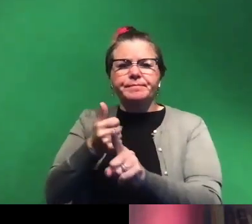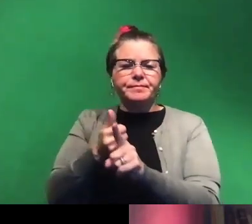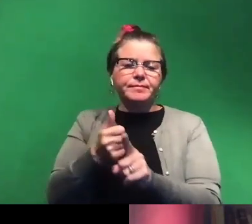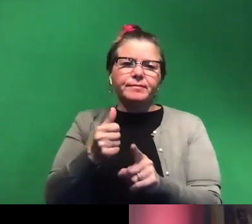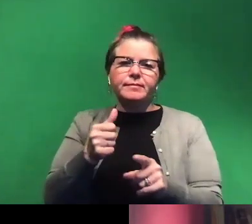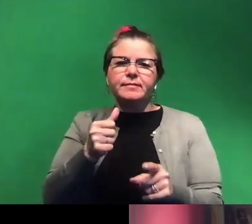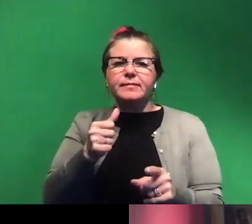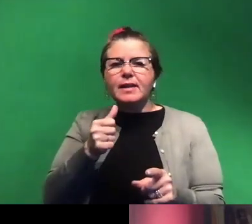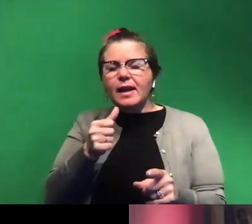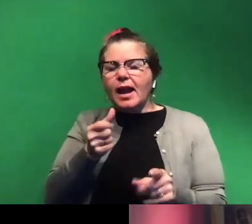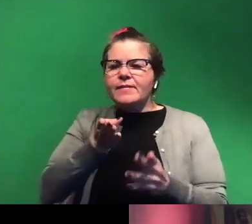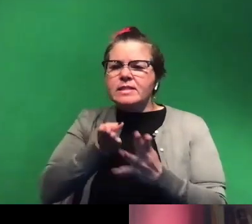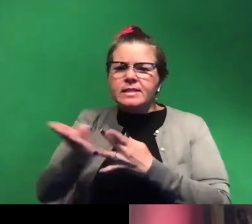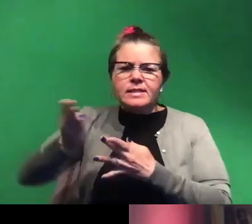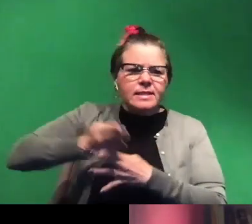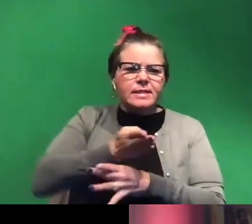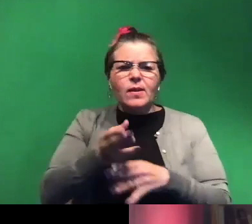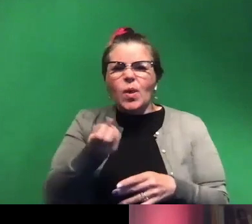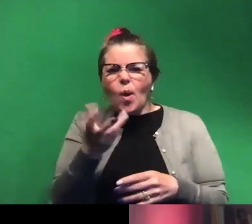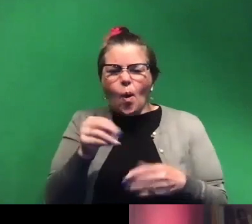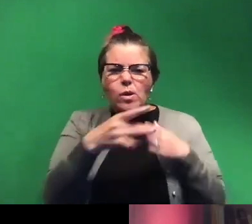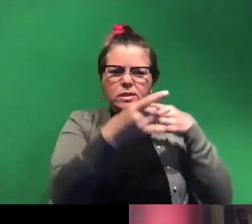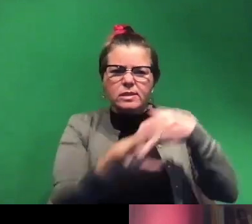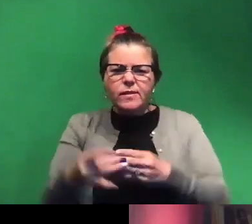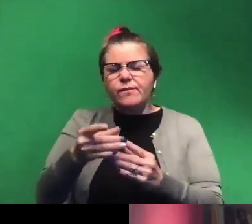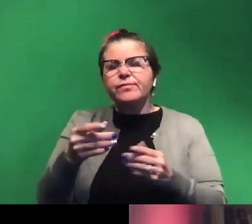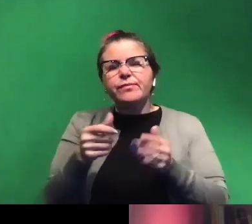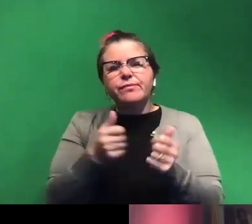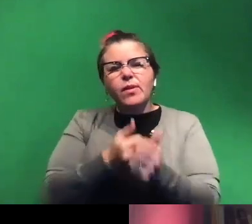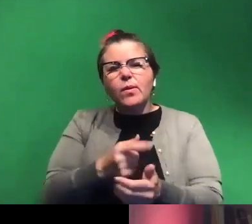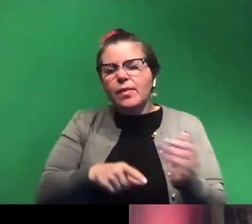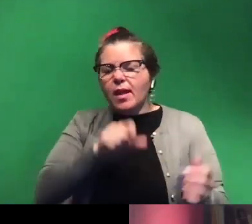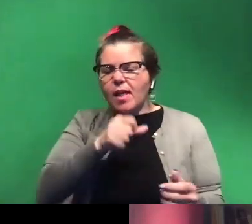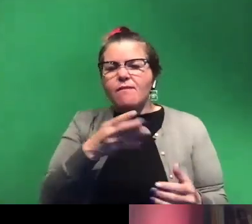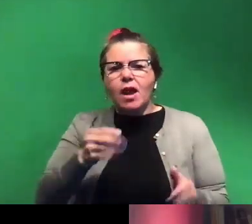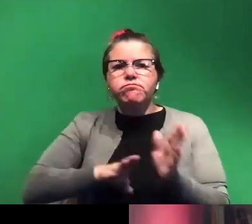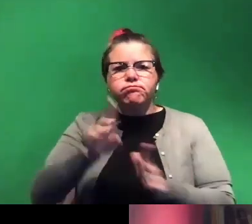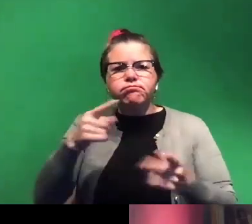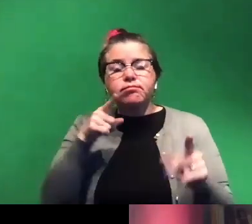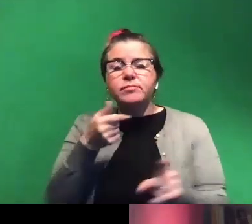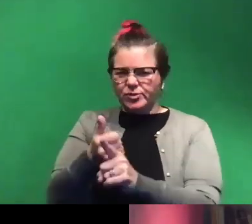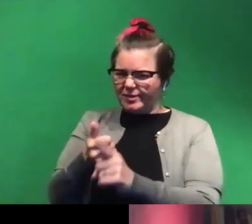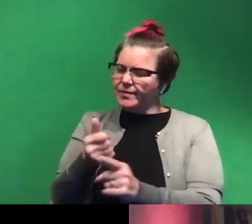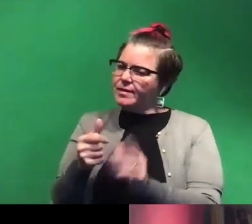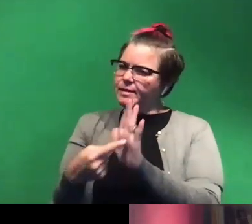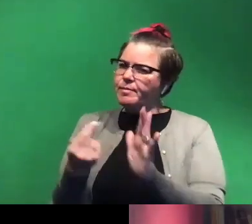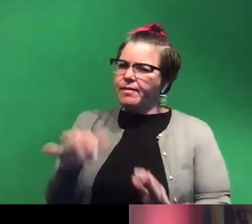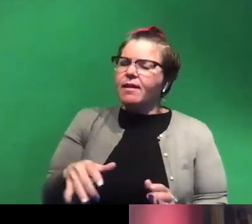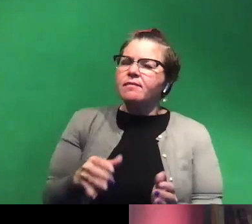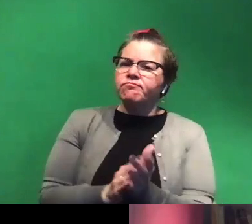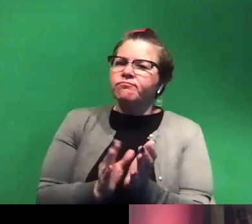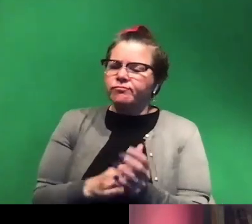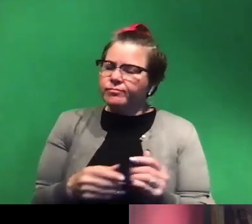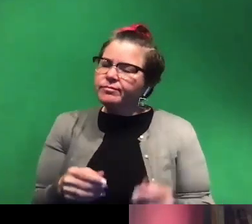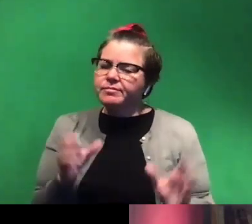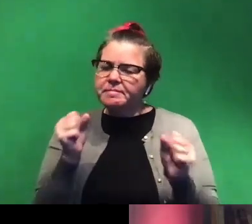of carving their own path and just like following what they love, and who are successful at doing it. And you for sure are just killing the game,